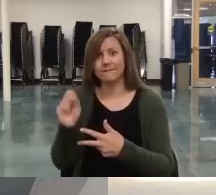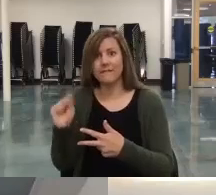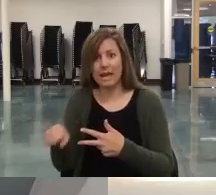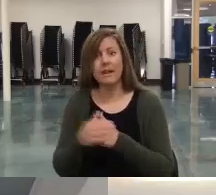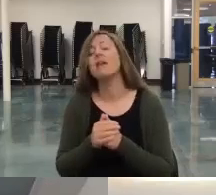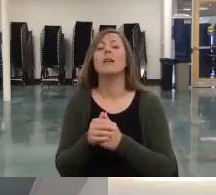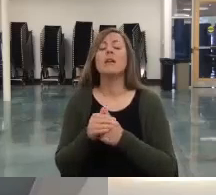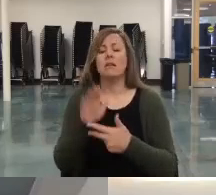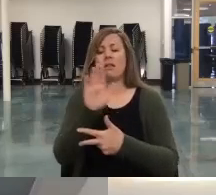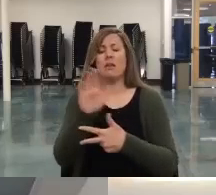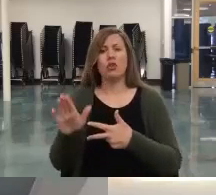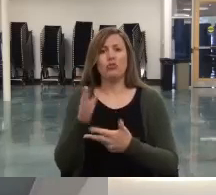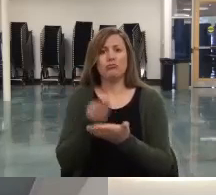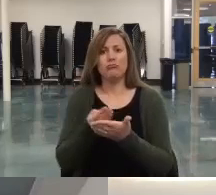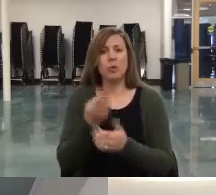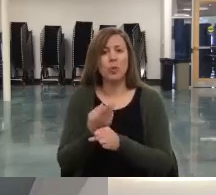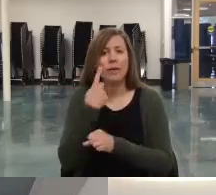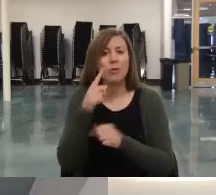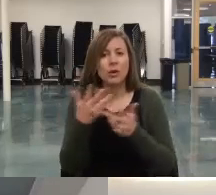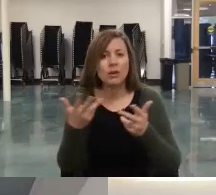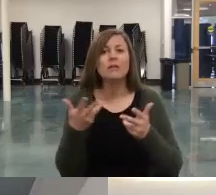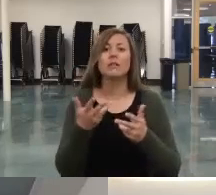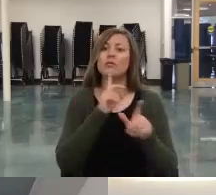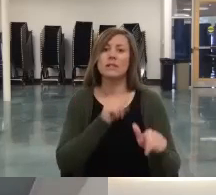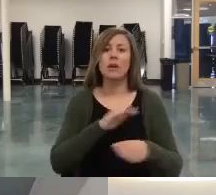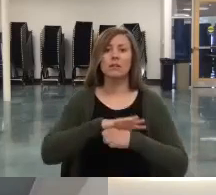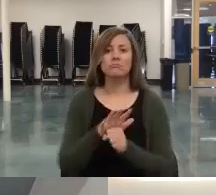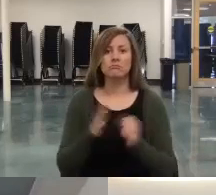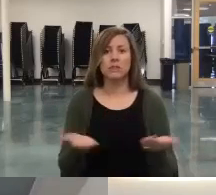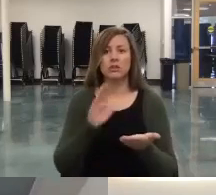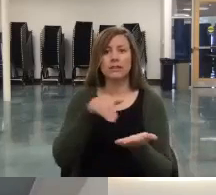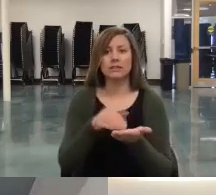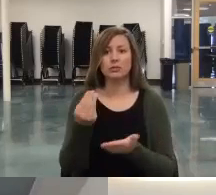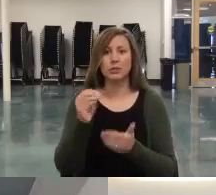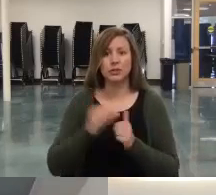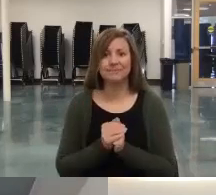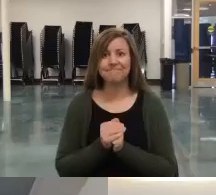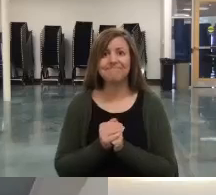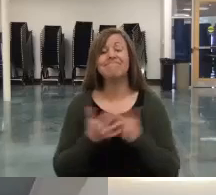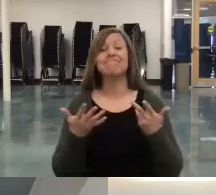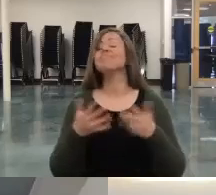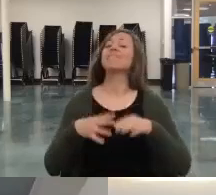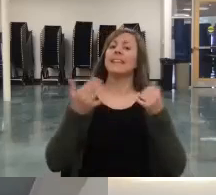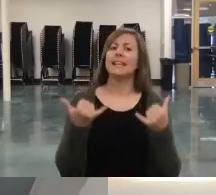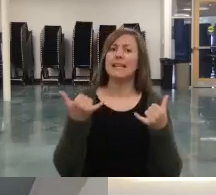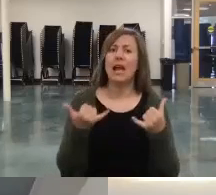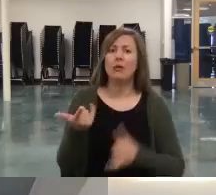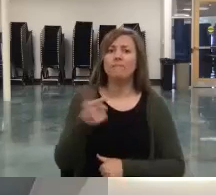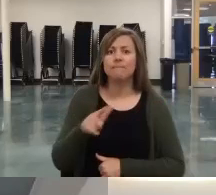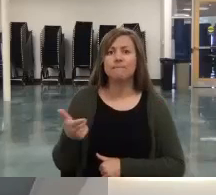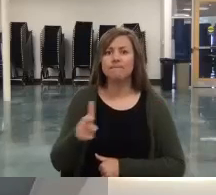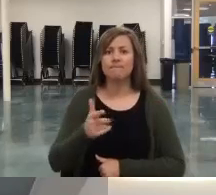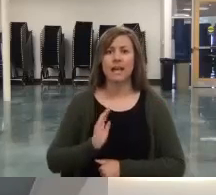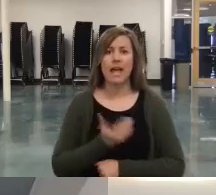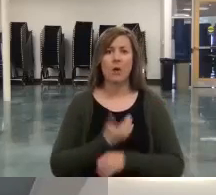will be used in response to the pandemic here in Central Missouri. I want to turn to our excellent panel